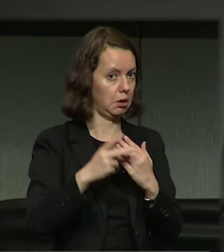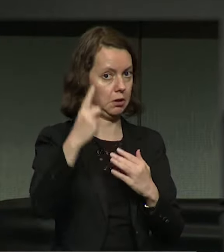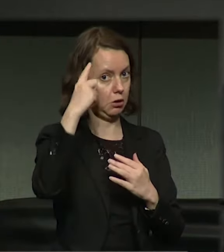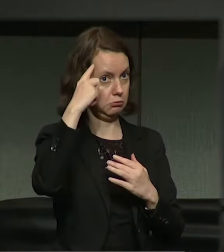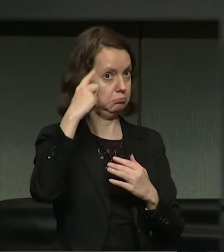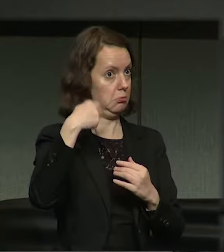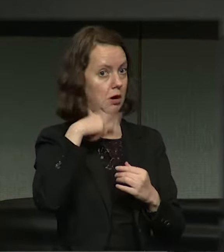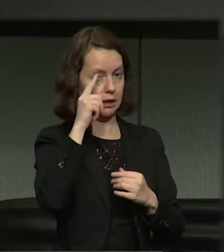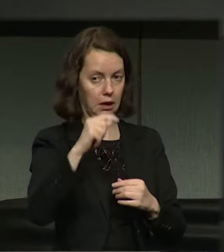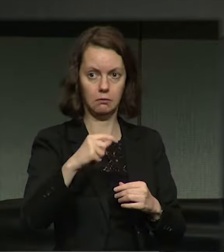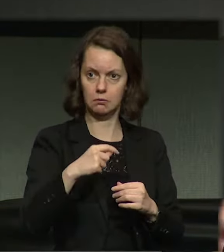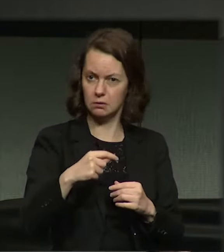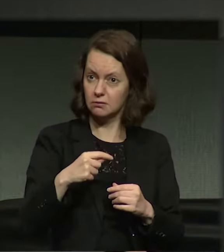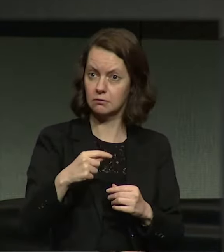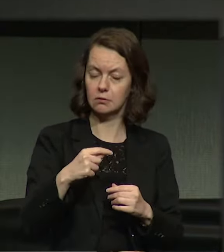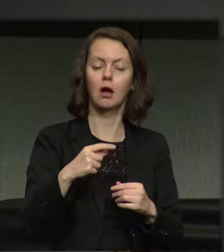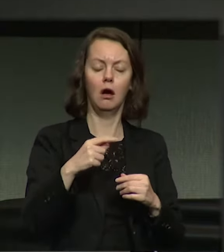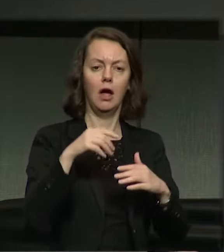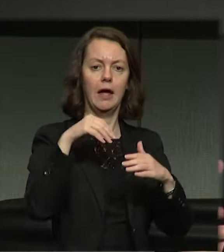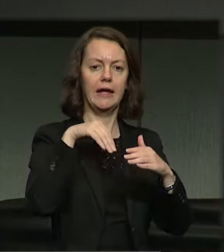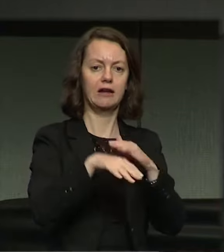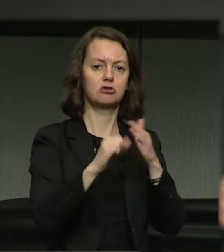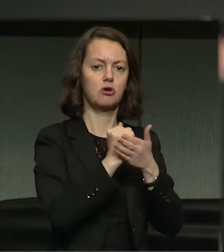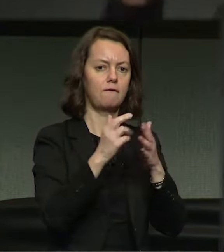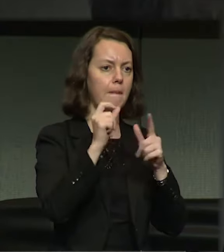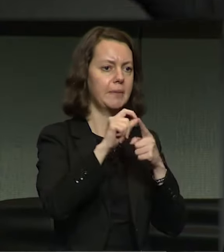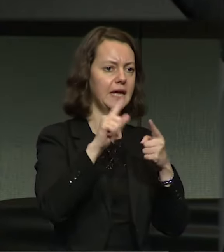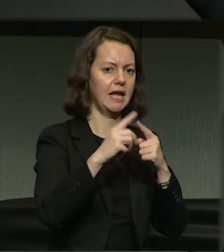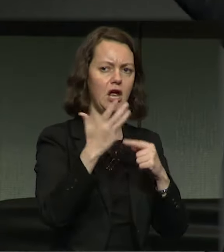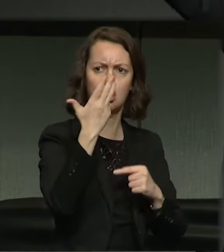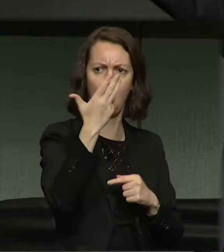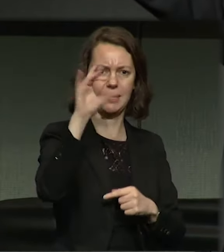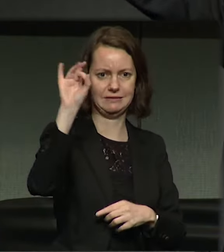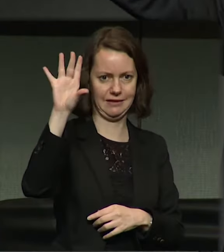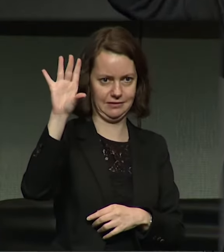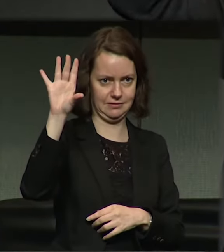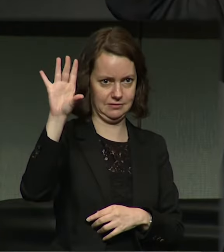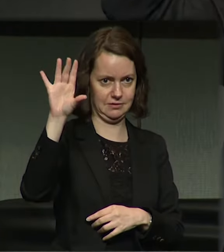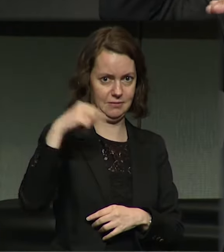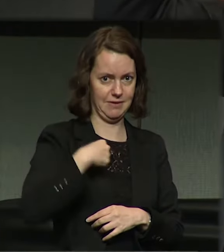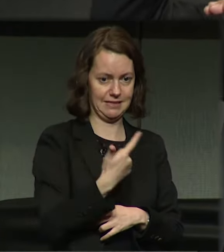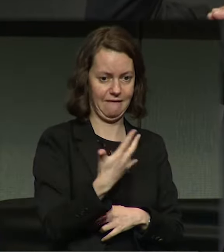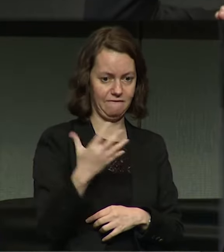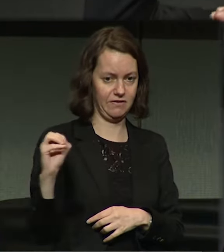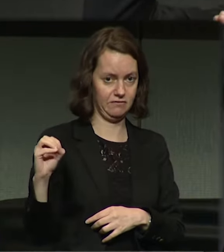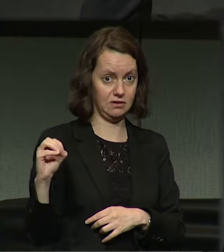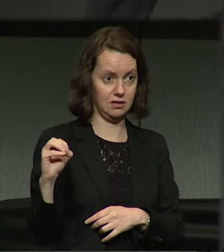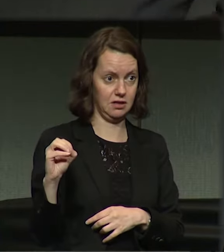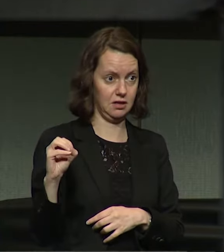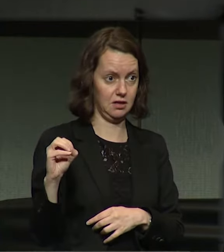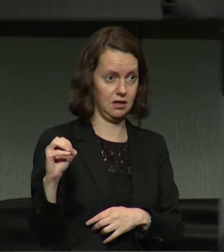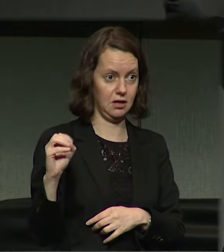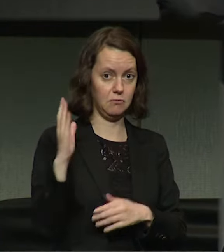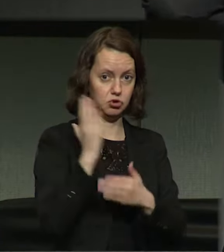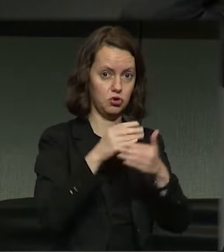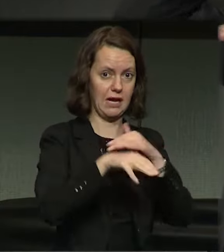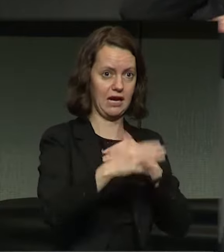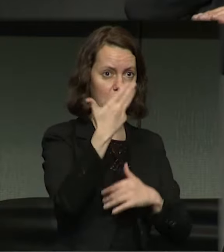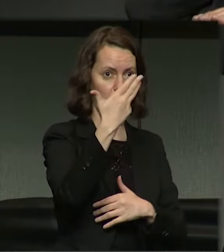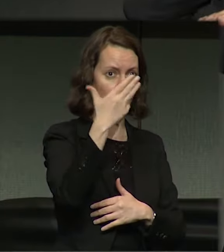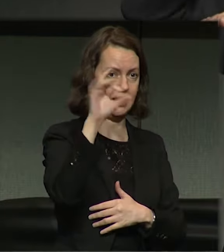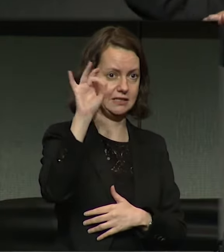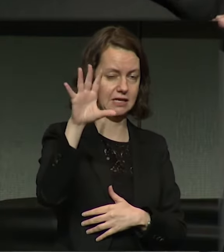this. And the entry score for phys ed the year before was 910. So here's me with this score of 750. And I'm looking